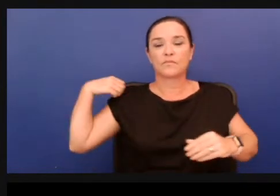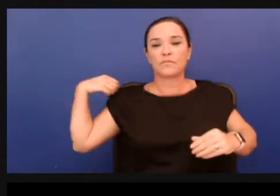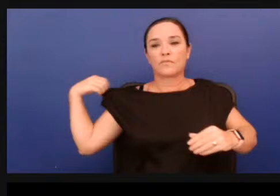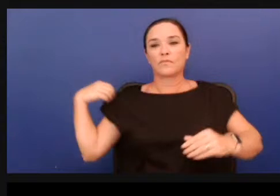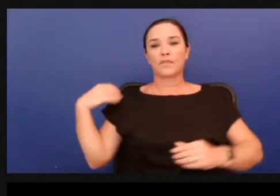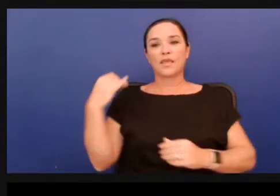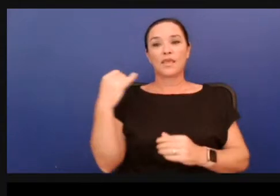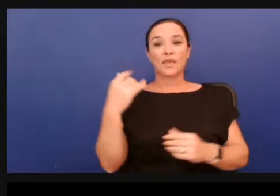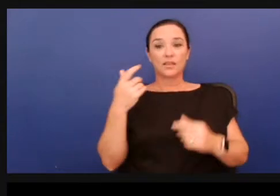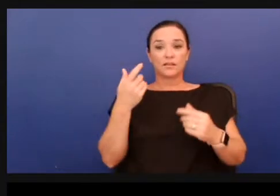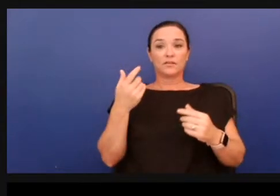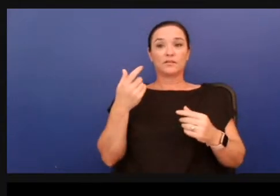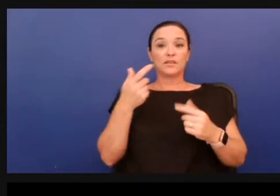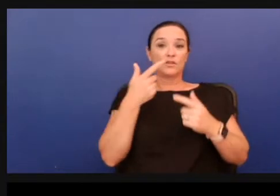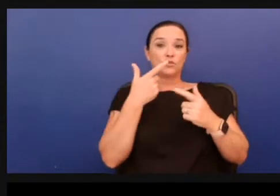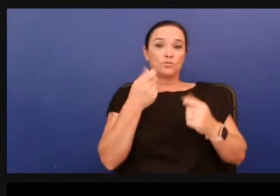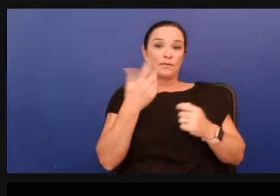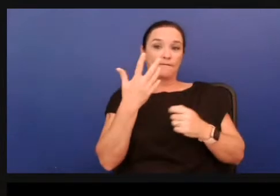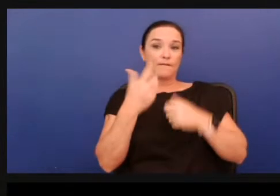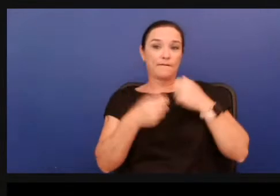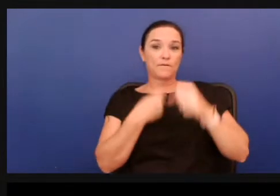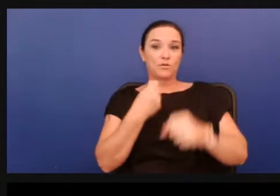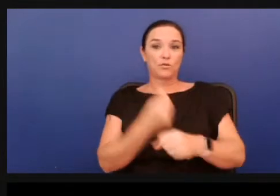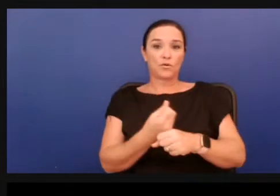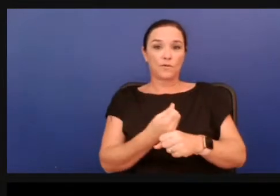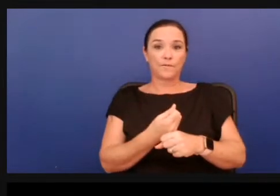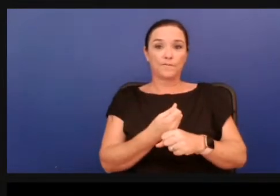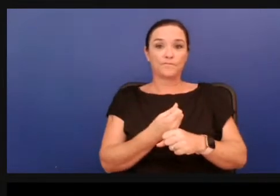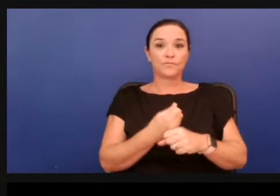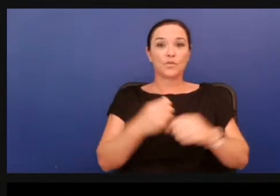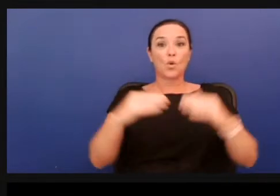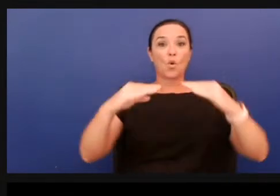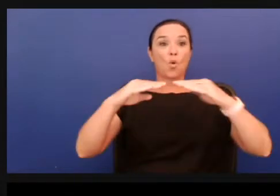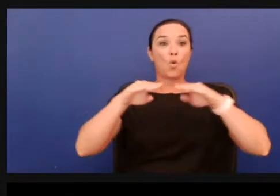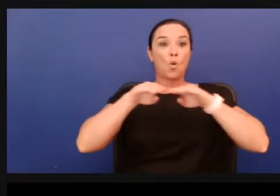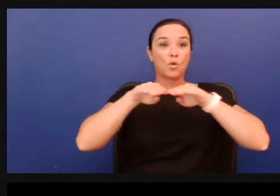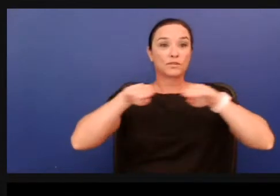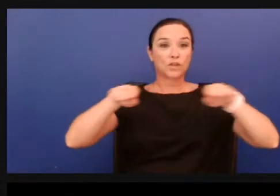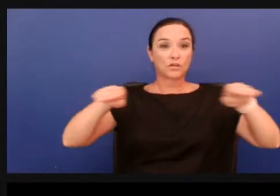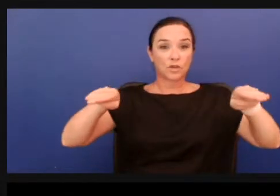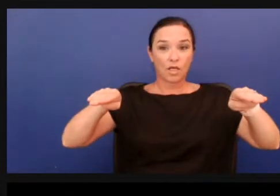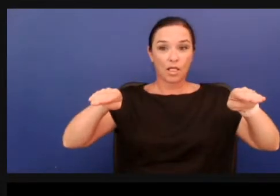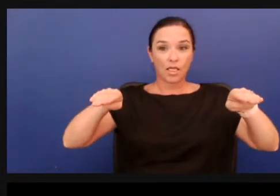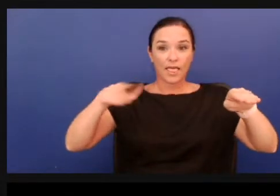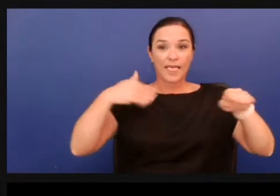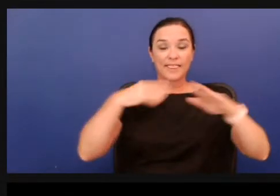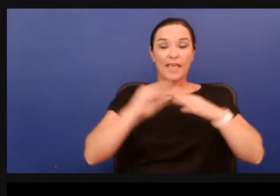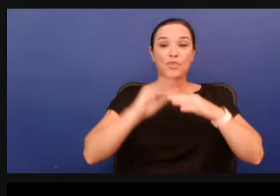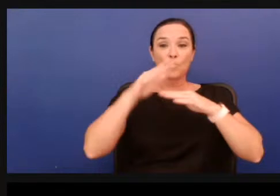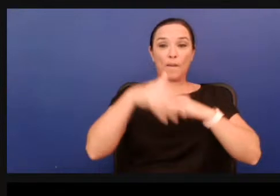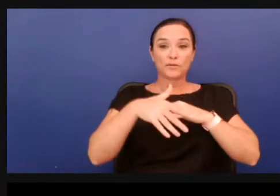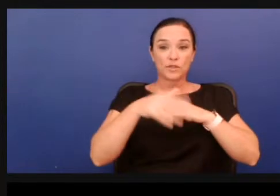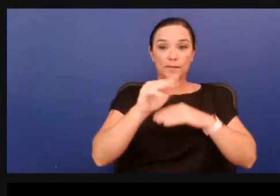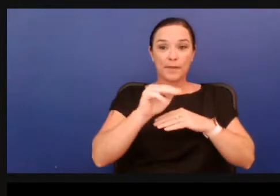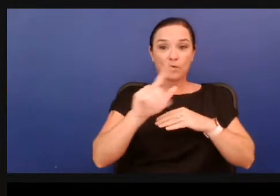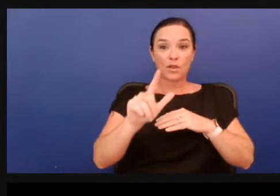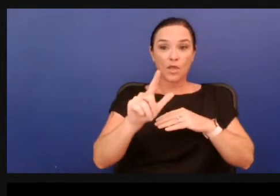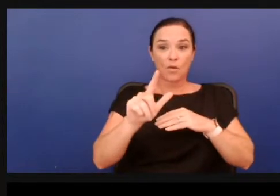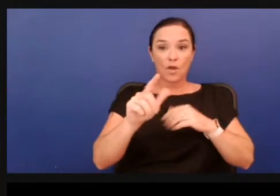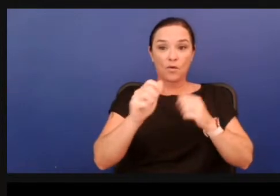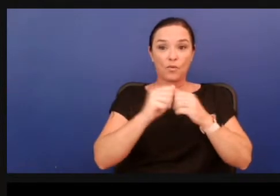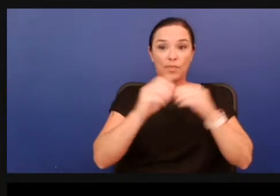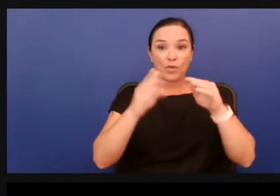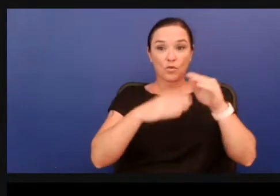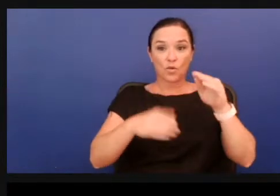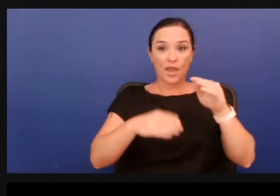5-year. Here's a 5-year horizontal. There is eruption in Mauna Loa, the cracking of the ground, the relief